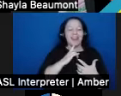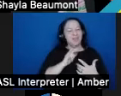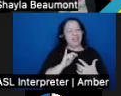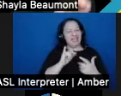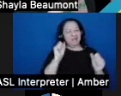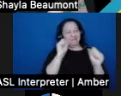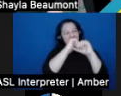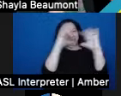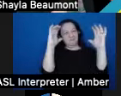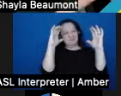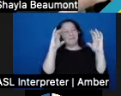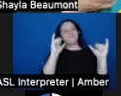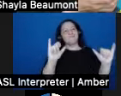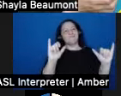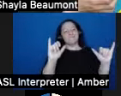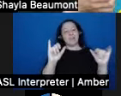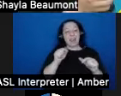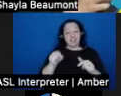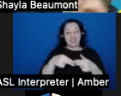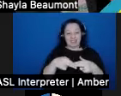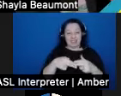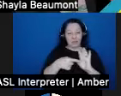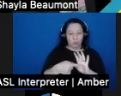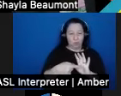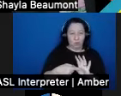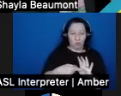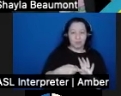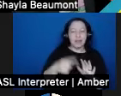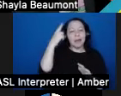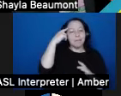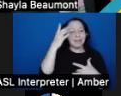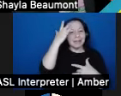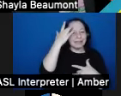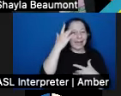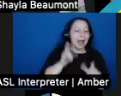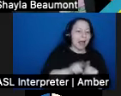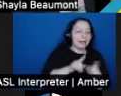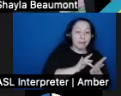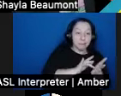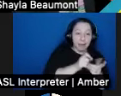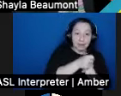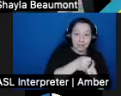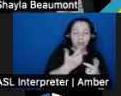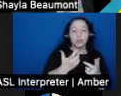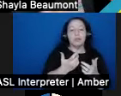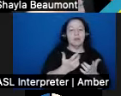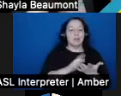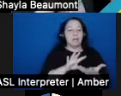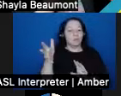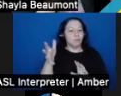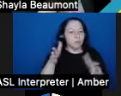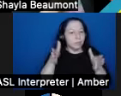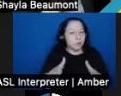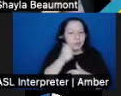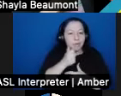slide, mental illness seen as a medical condition that disrupts a person's daily functioning, thinking, and mood and